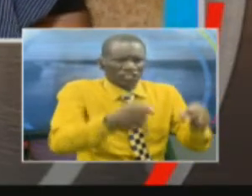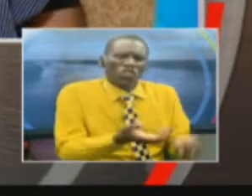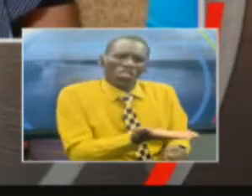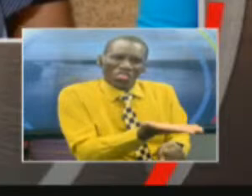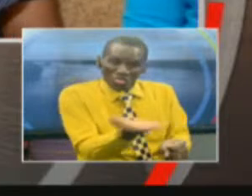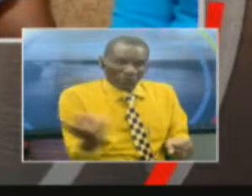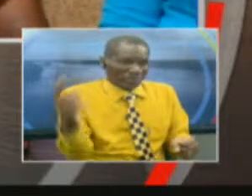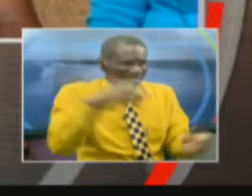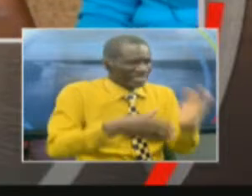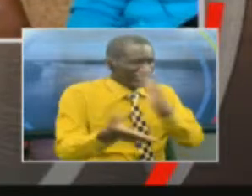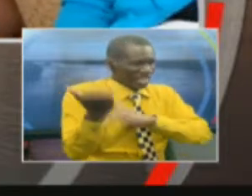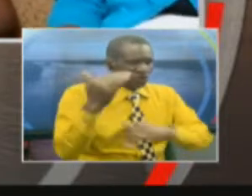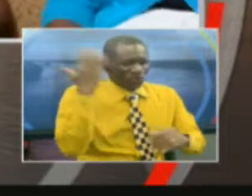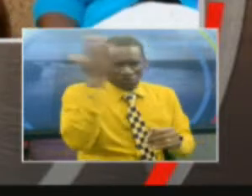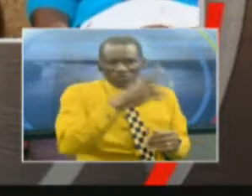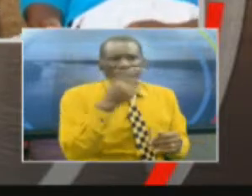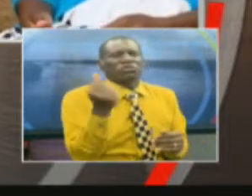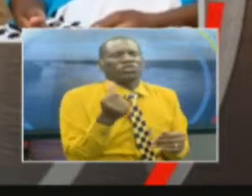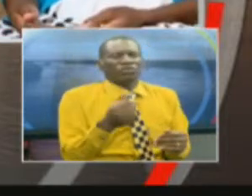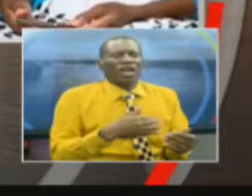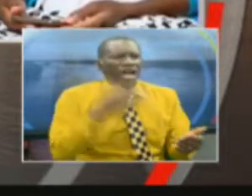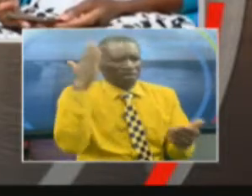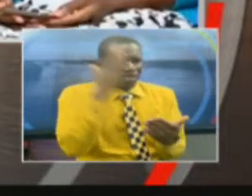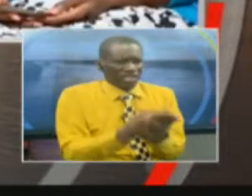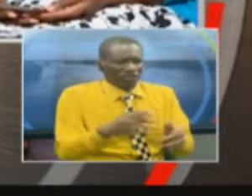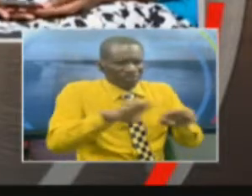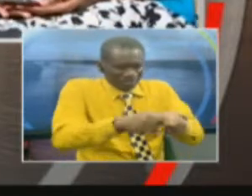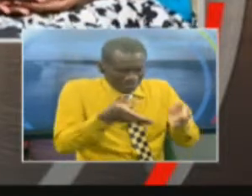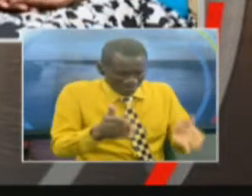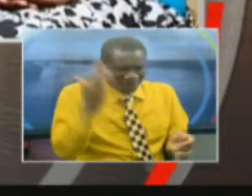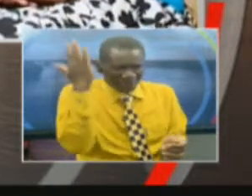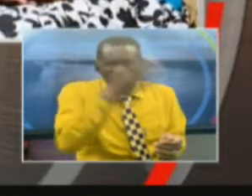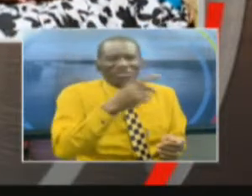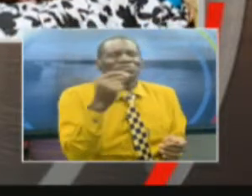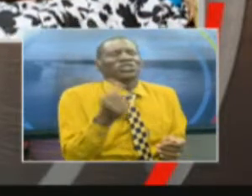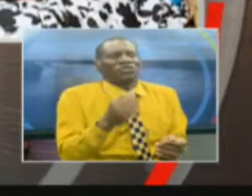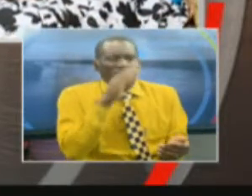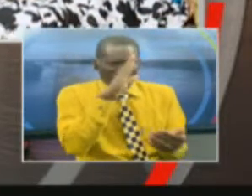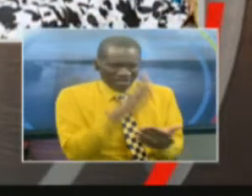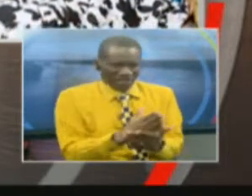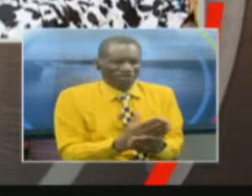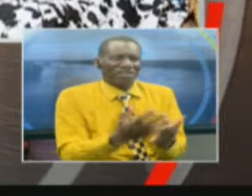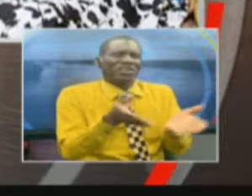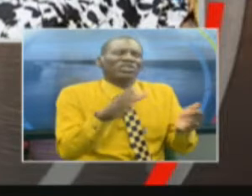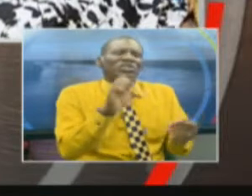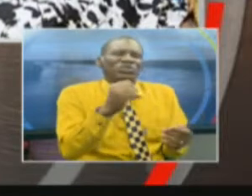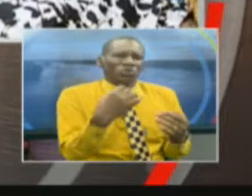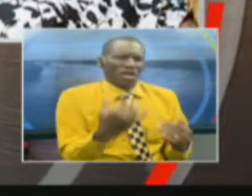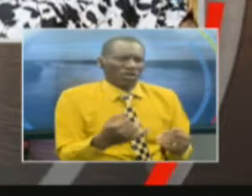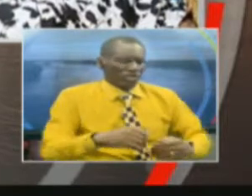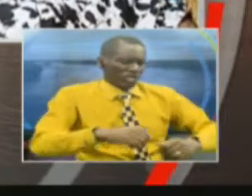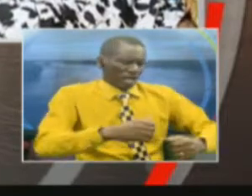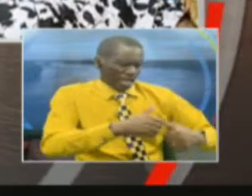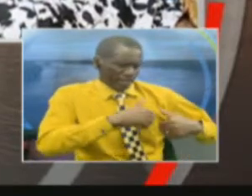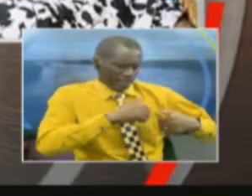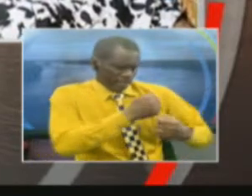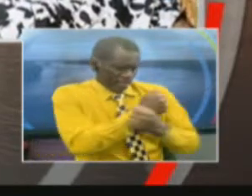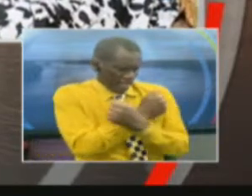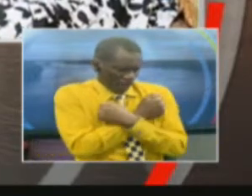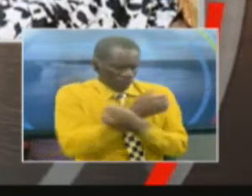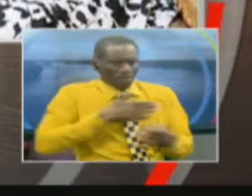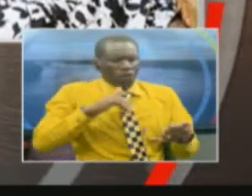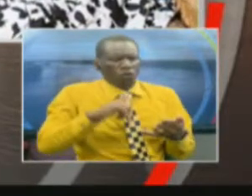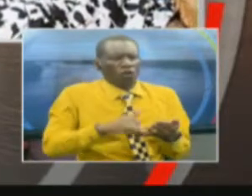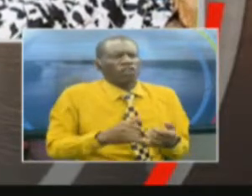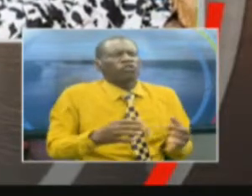days she was beautiful, and I believe even now she's still beautiful. And so she endeared me all along.